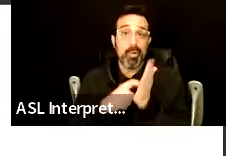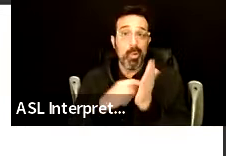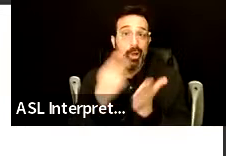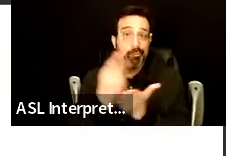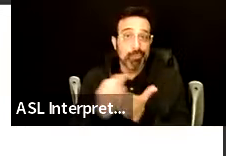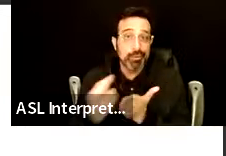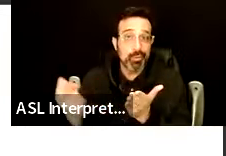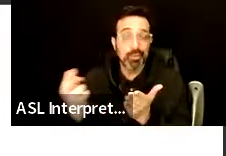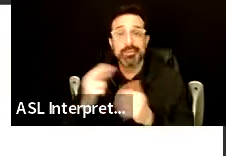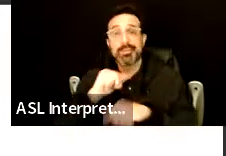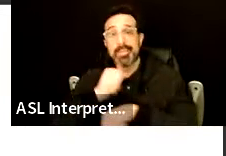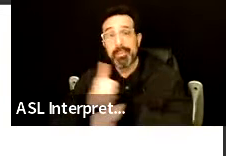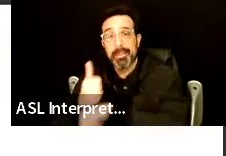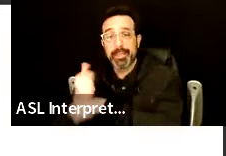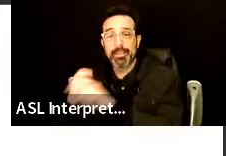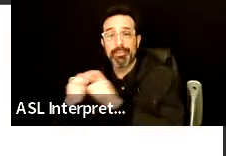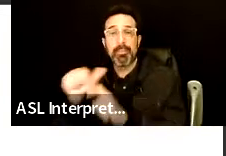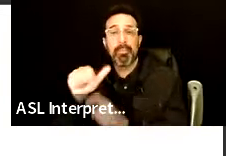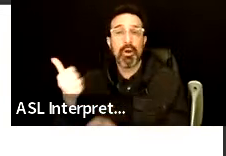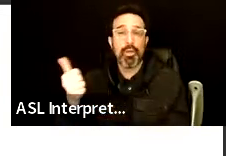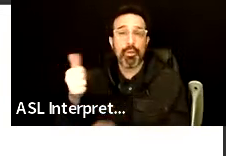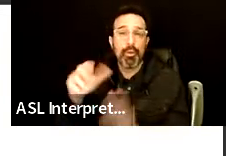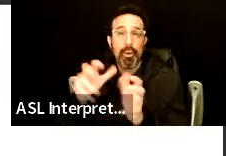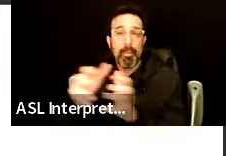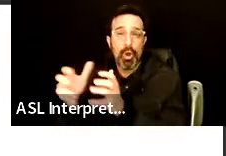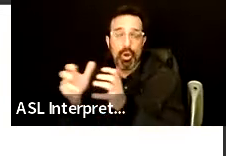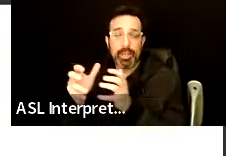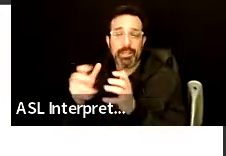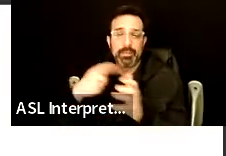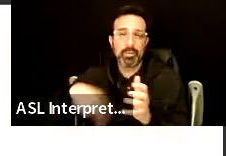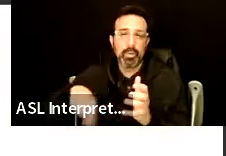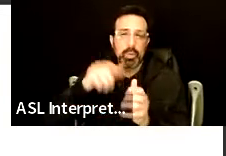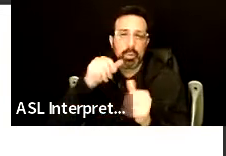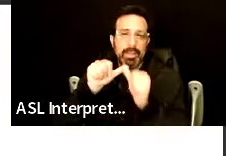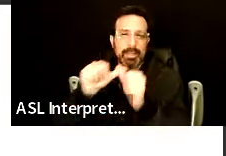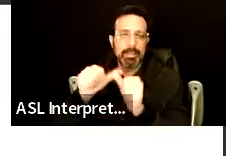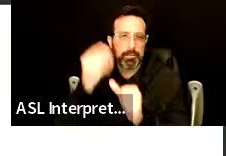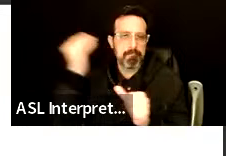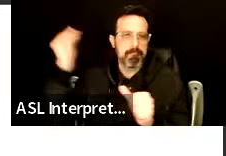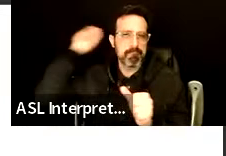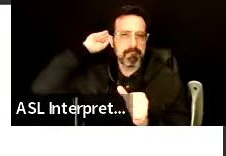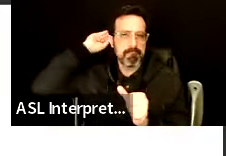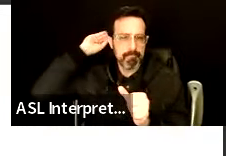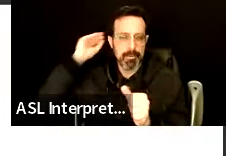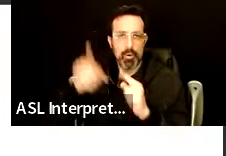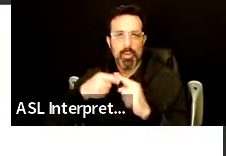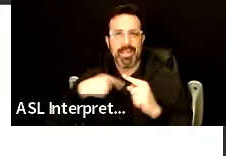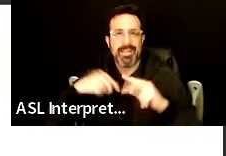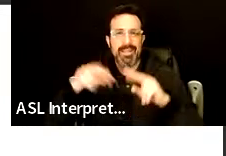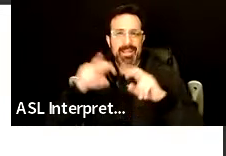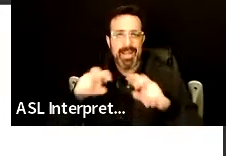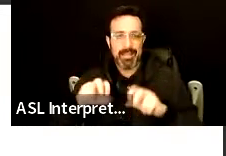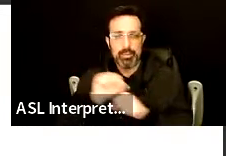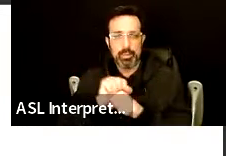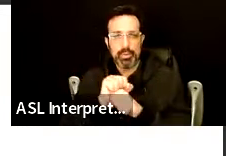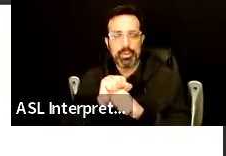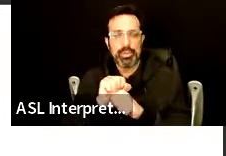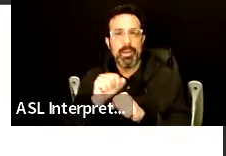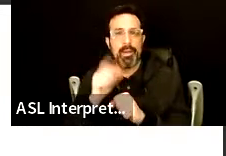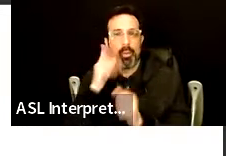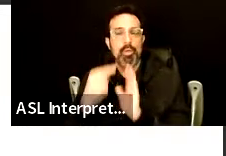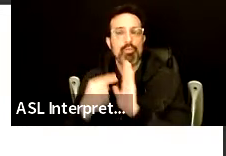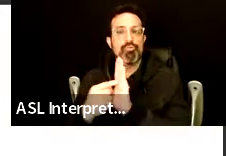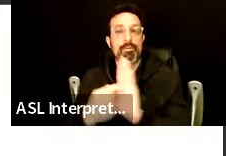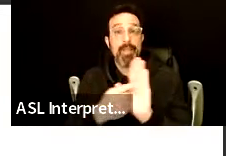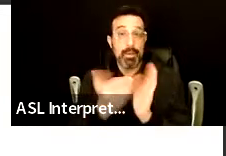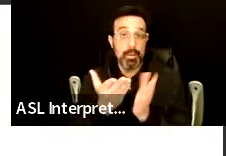and implementation from these other parties. So we're going to continue keeping this in mind as we do the analysis work and be reflecting that back to